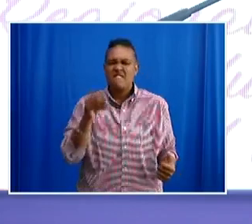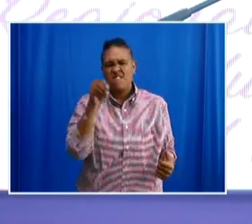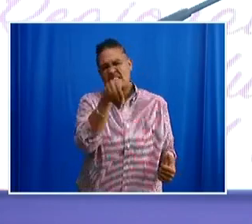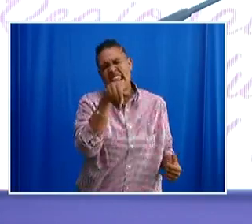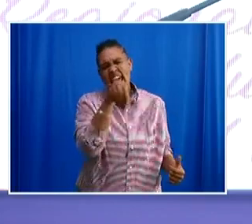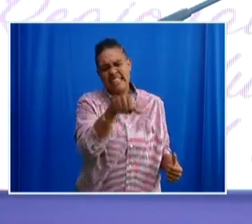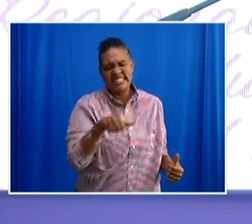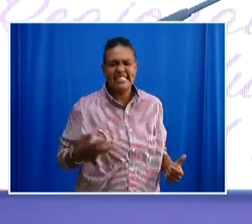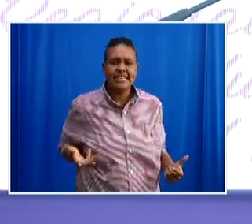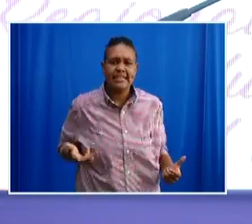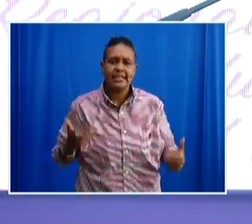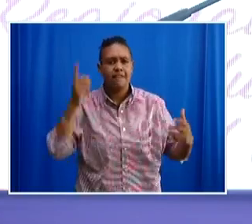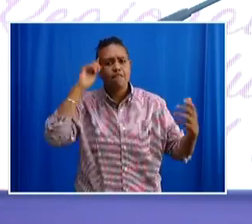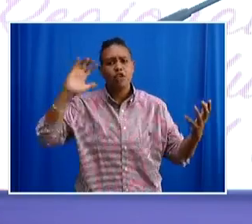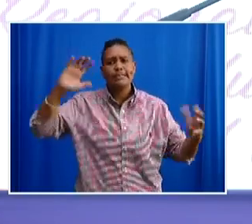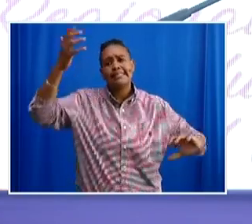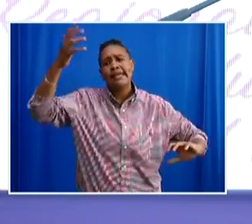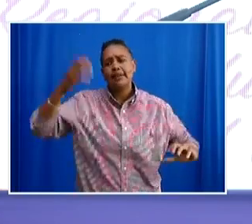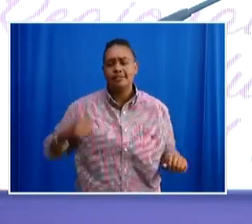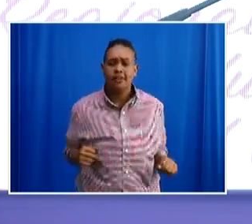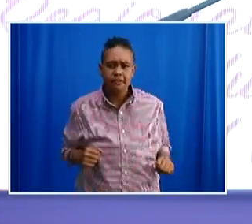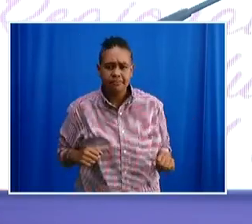financing for disaster.